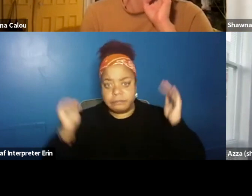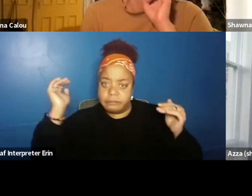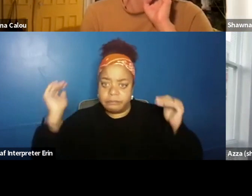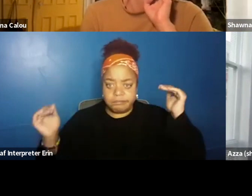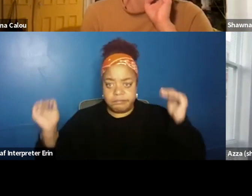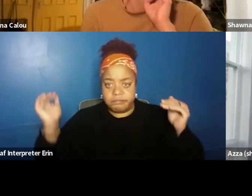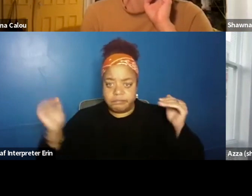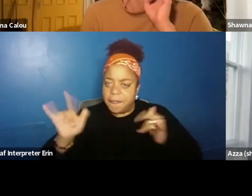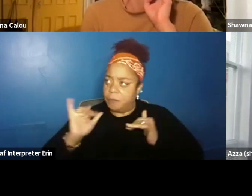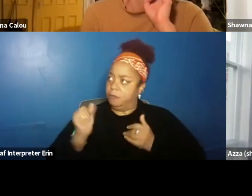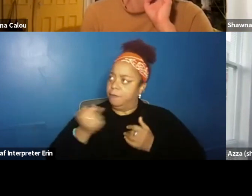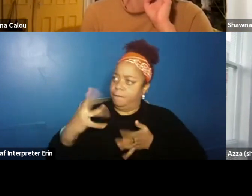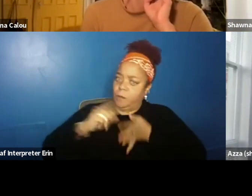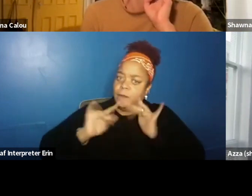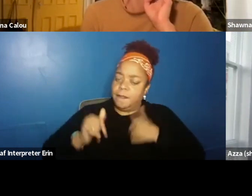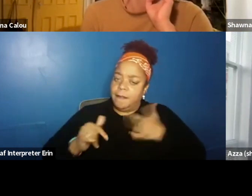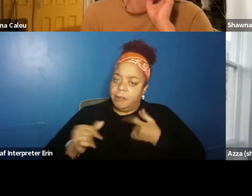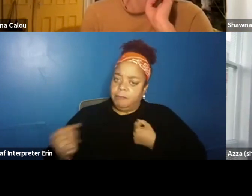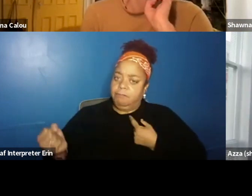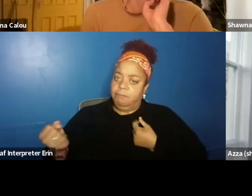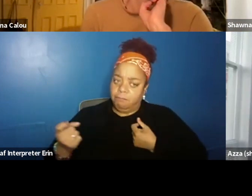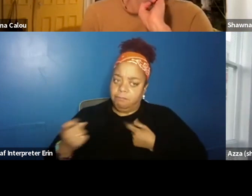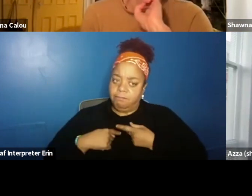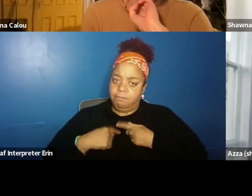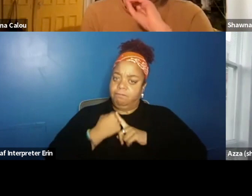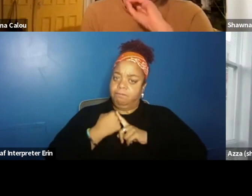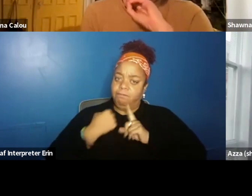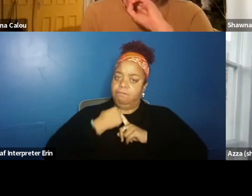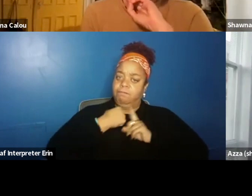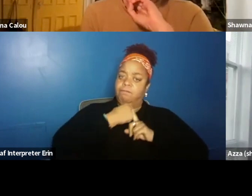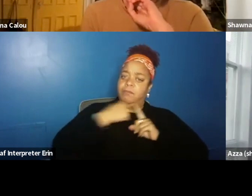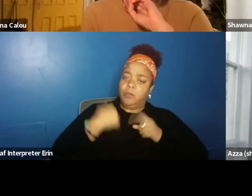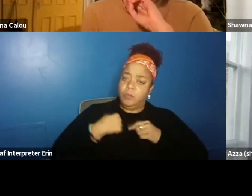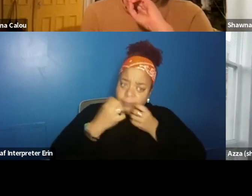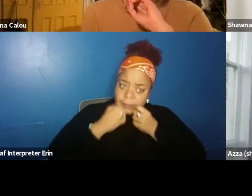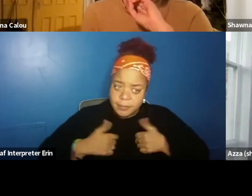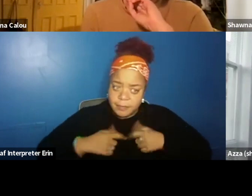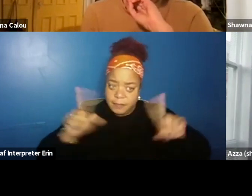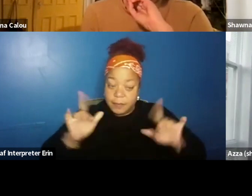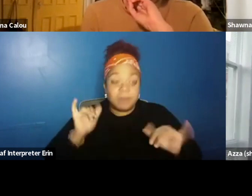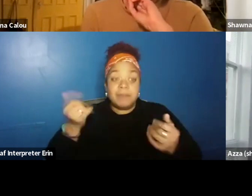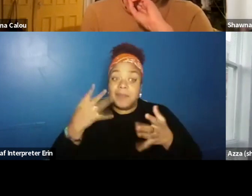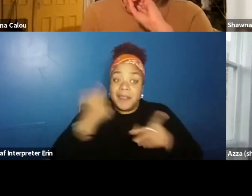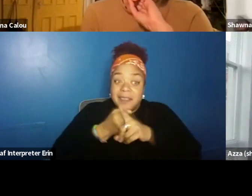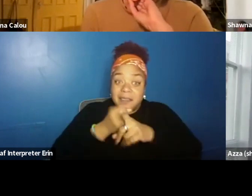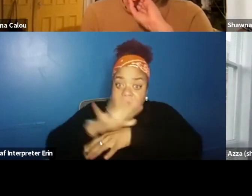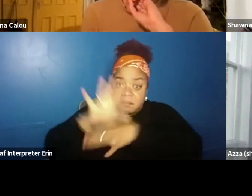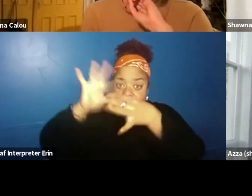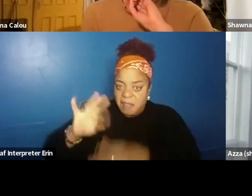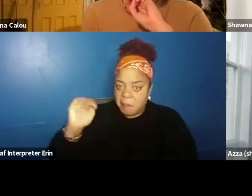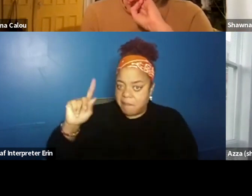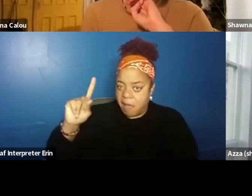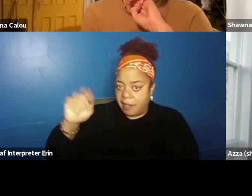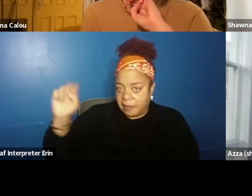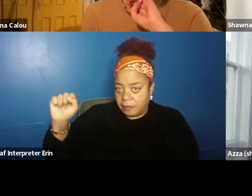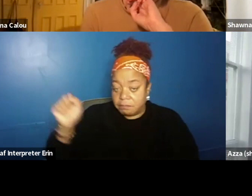the uptake of conversations about, quote, madness and mental health that have really come up through the context of a kind of